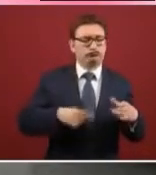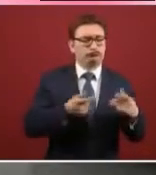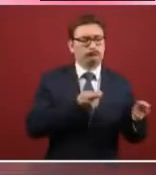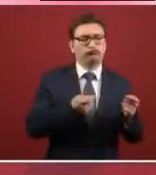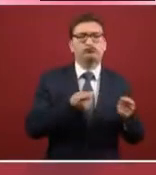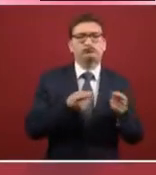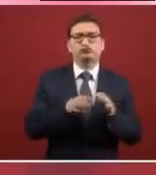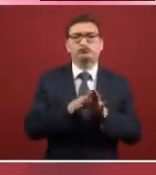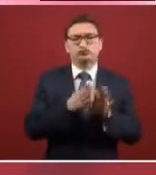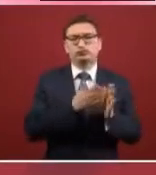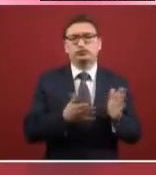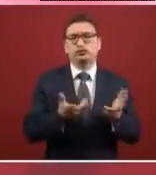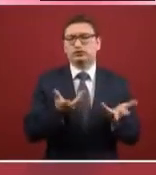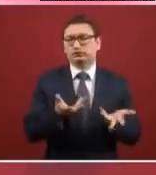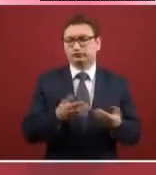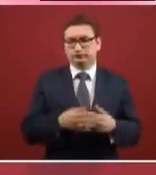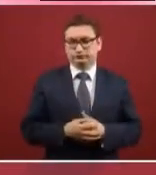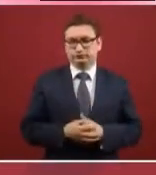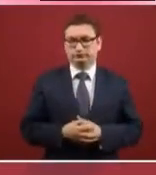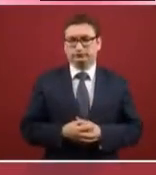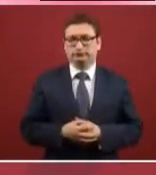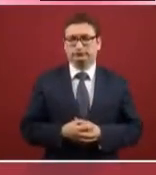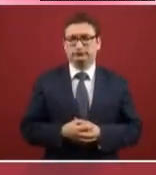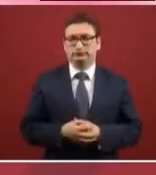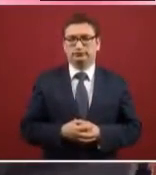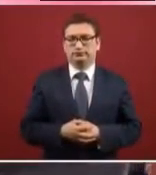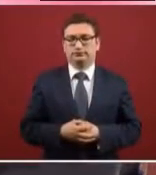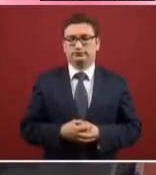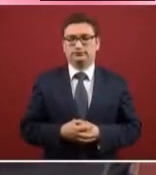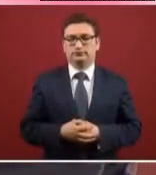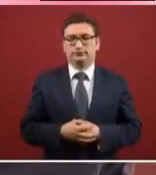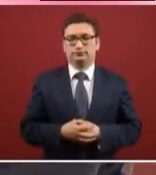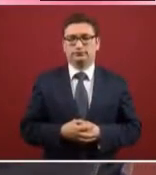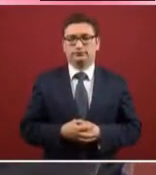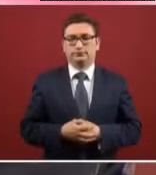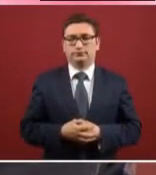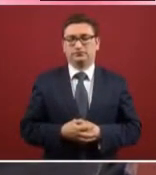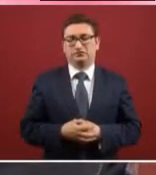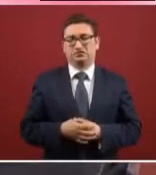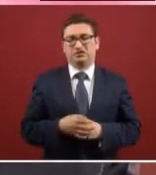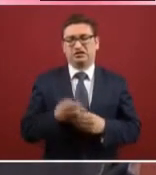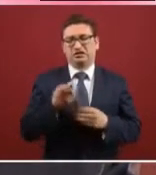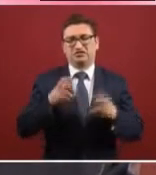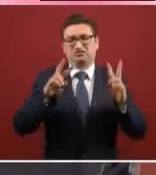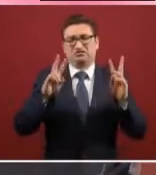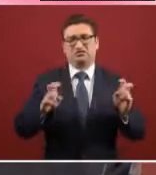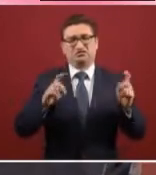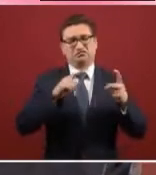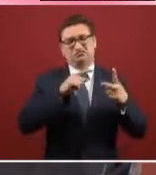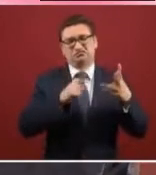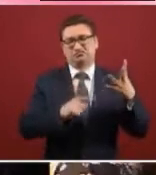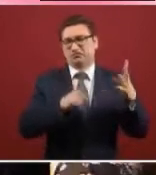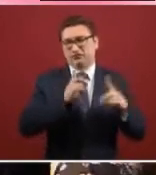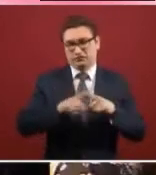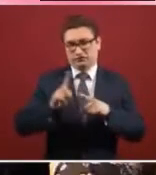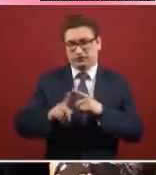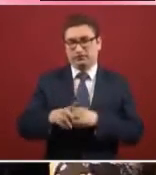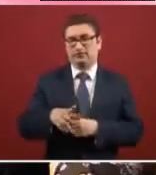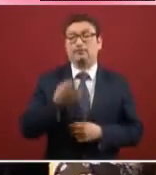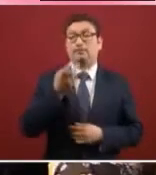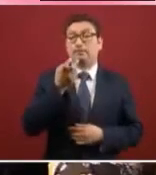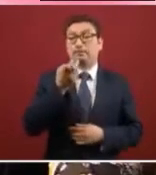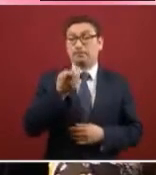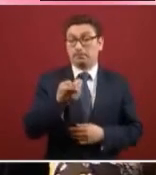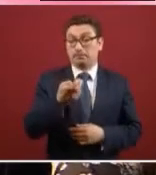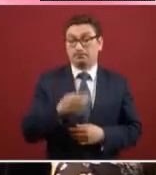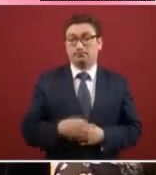neoliberal period. And like that, en otros campos. In other areas. Entonces, por eso, and for